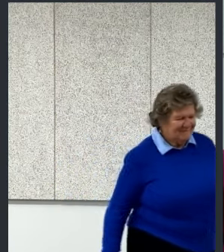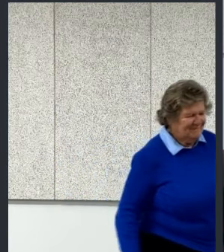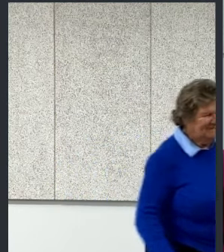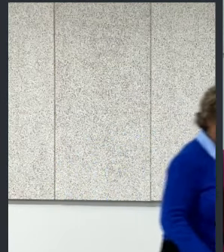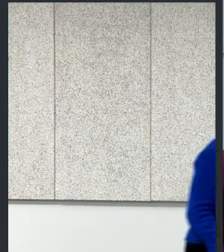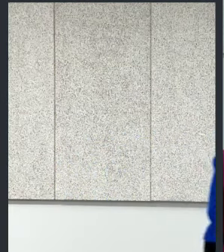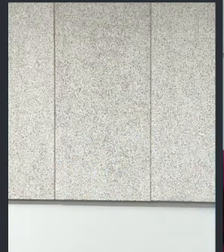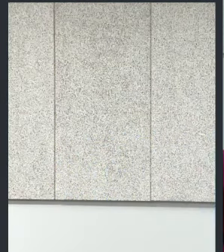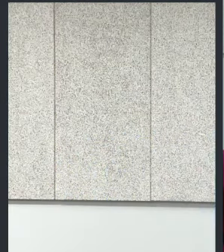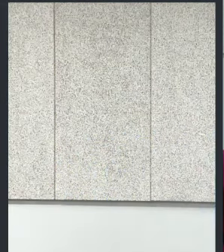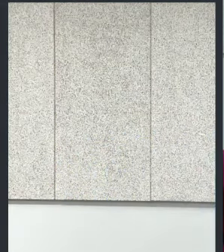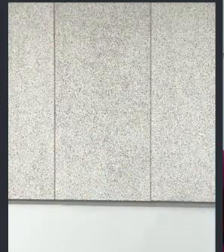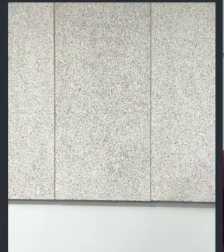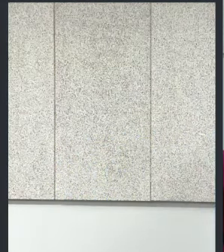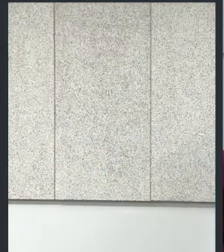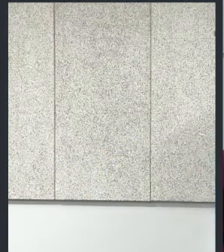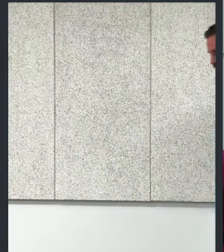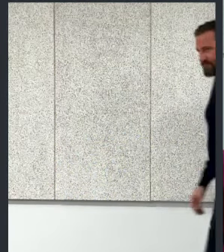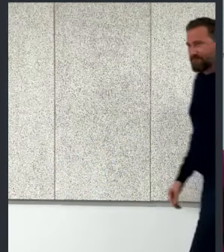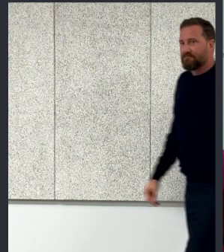I'm optimistic.